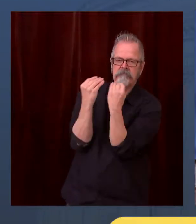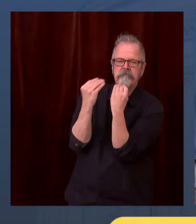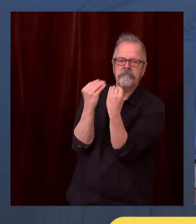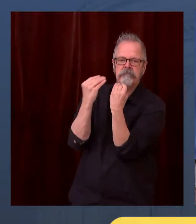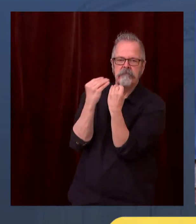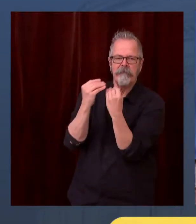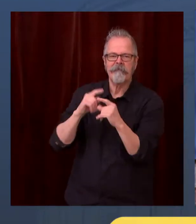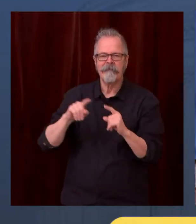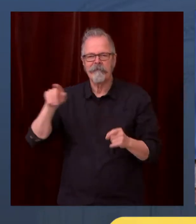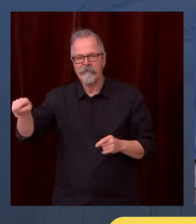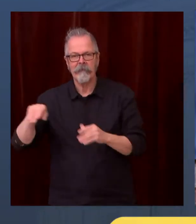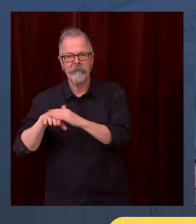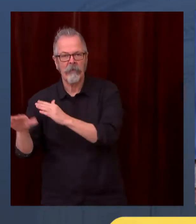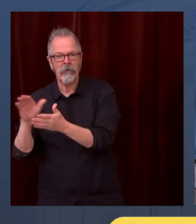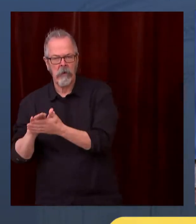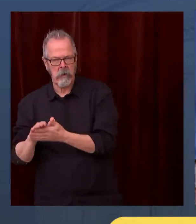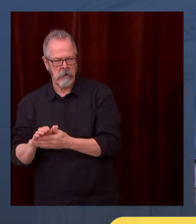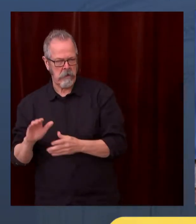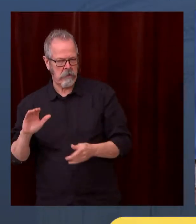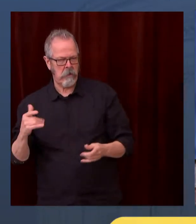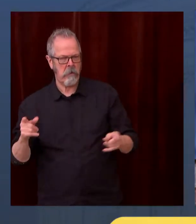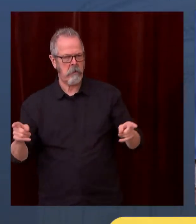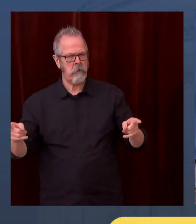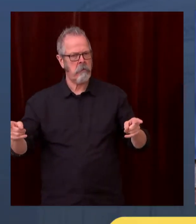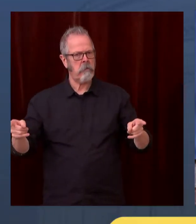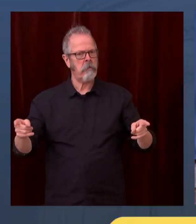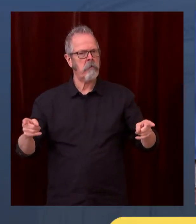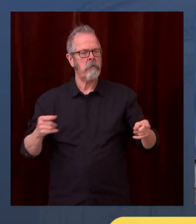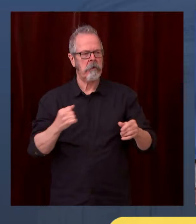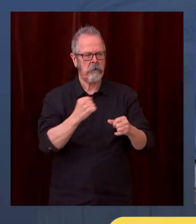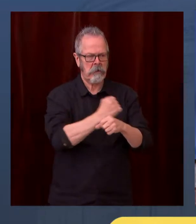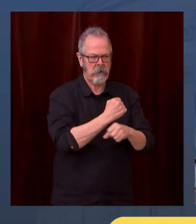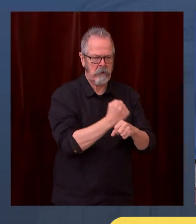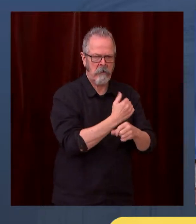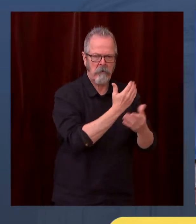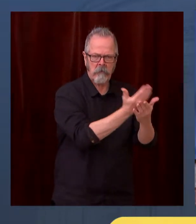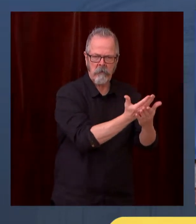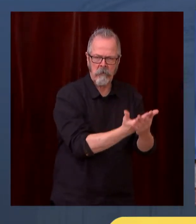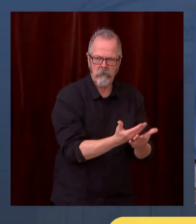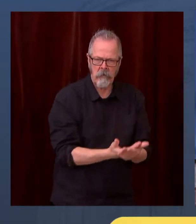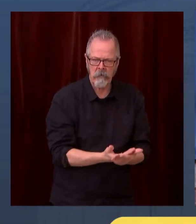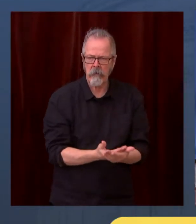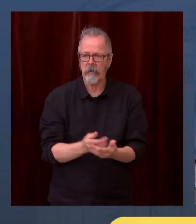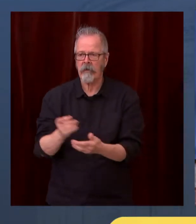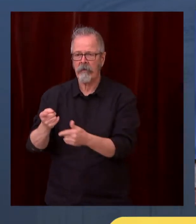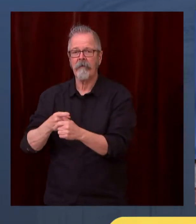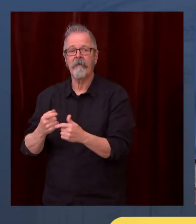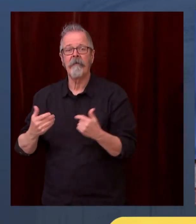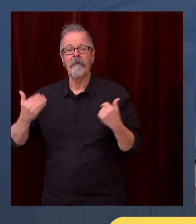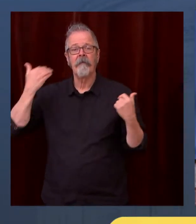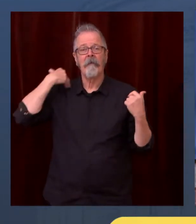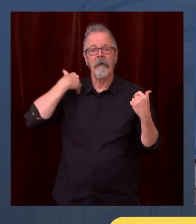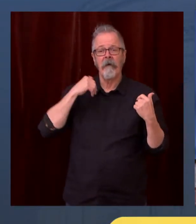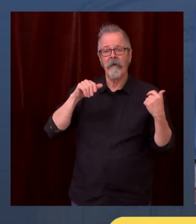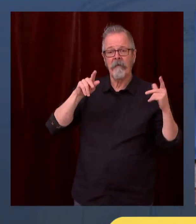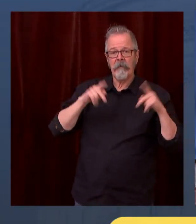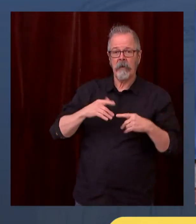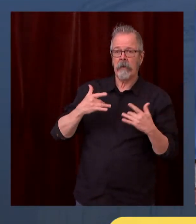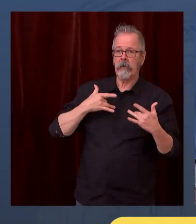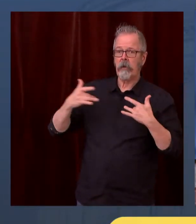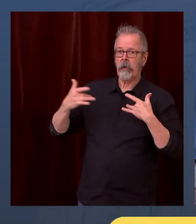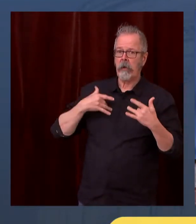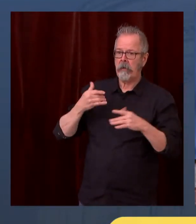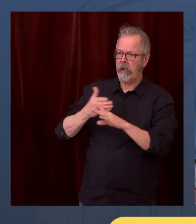seeing is the justified and understandable concern about safety early in the pandemic being replaced